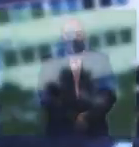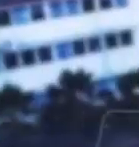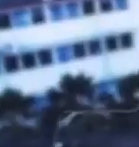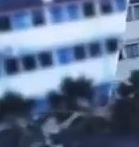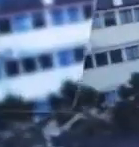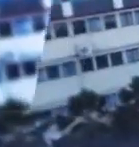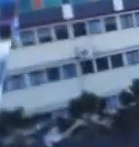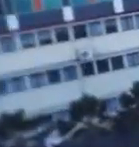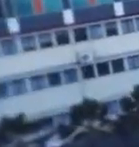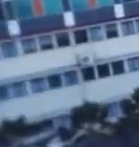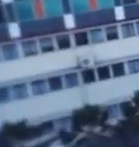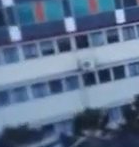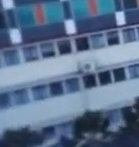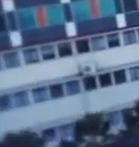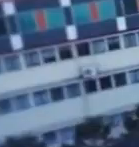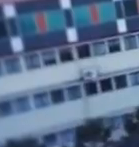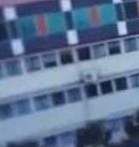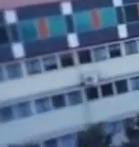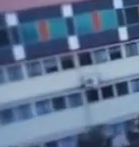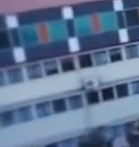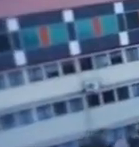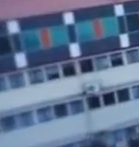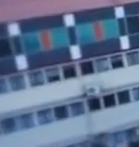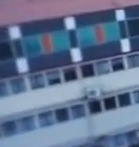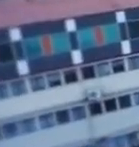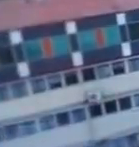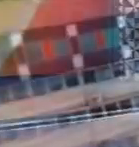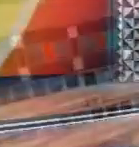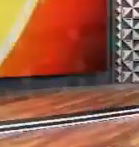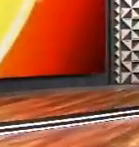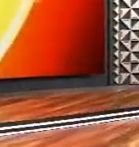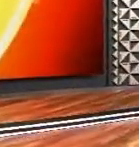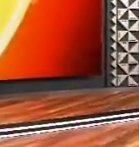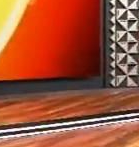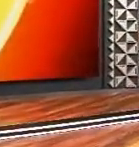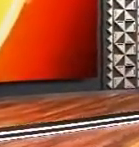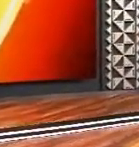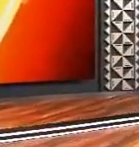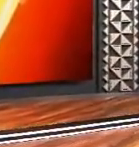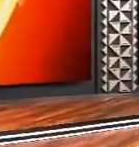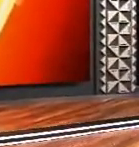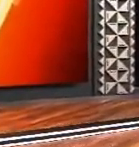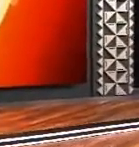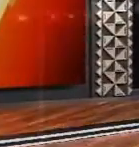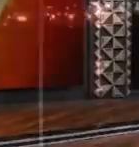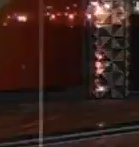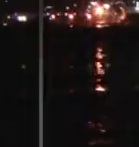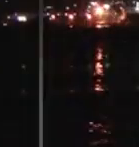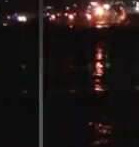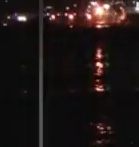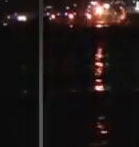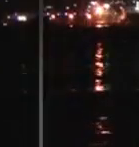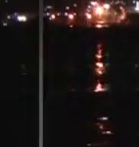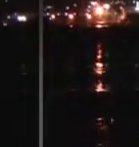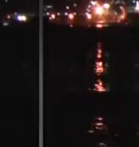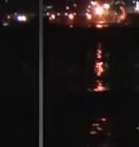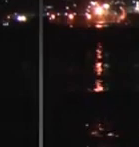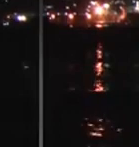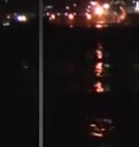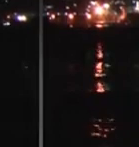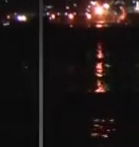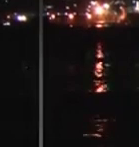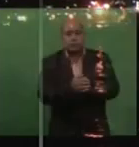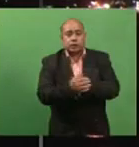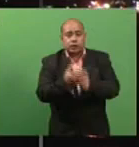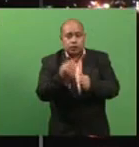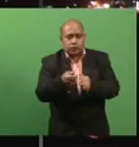From the studios of FBC Suva, Jackie Smith. The Land Transport Authority has implemented reduced hours